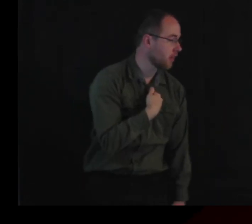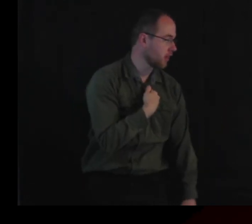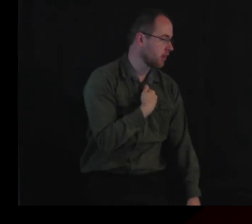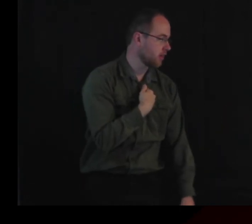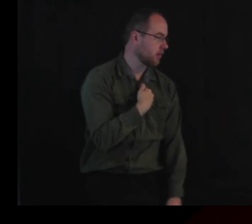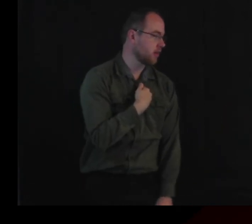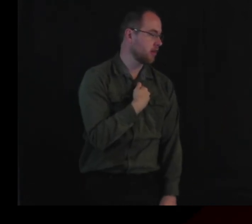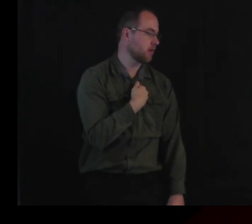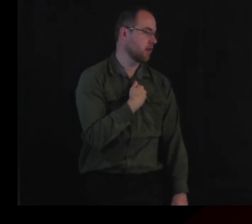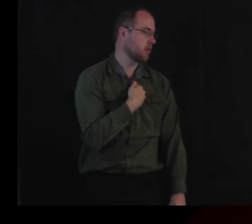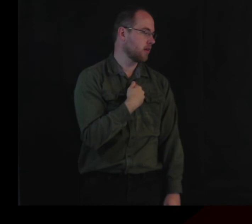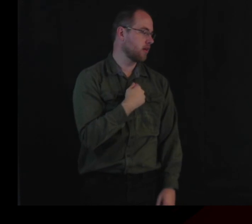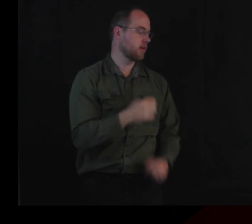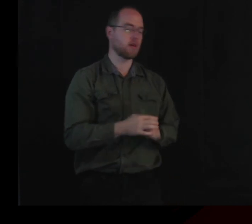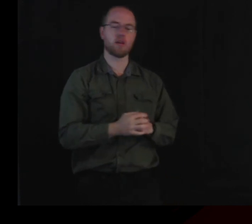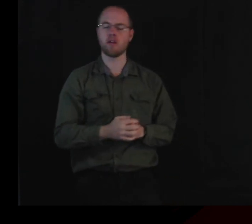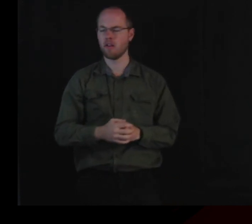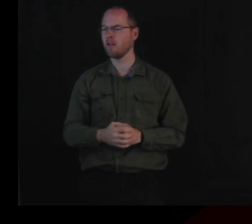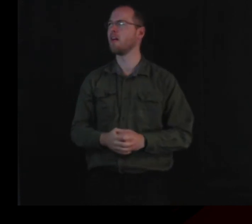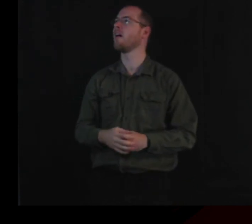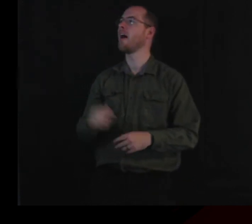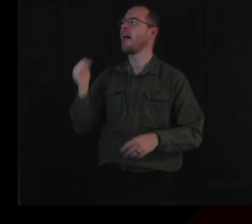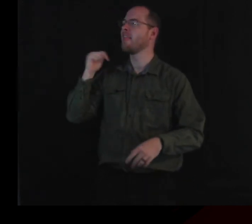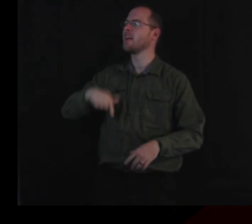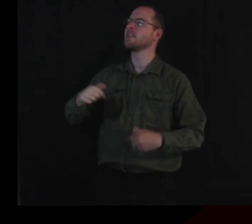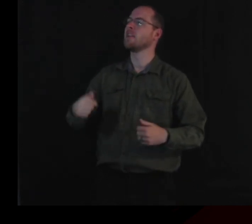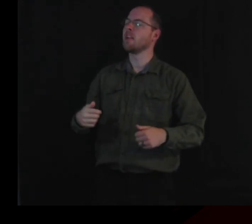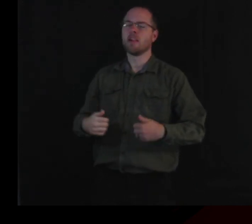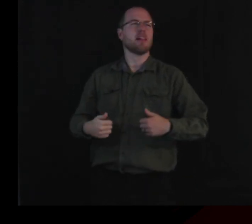This life of ours is a cruel joke, John.